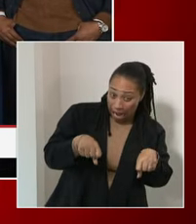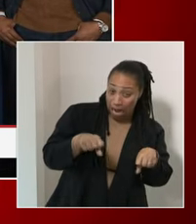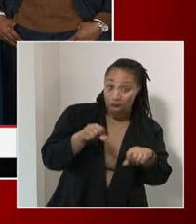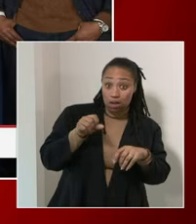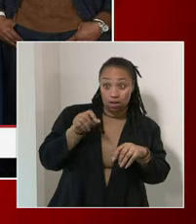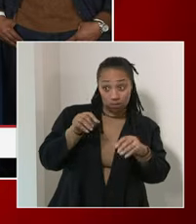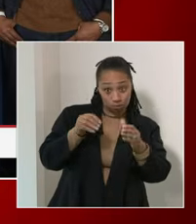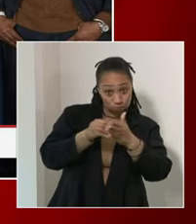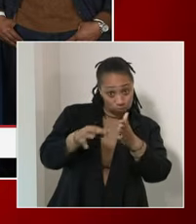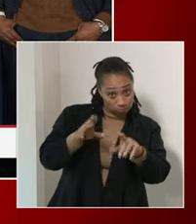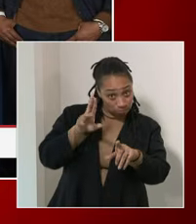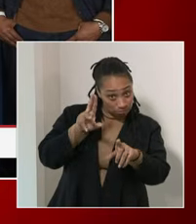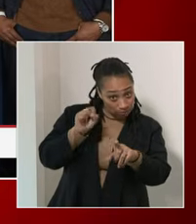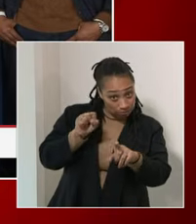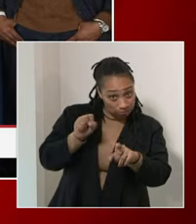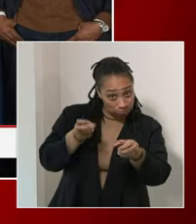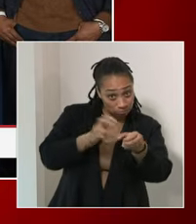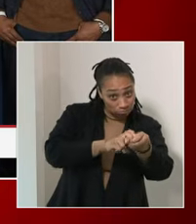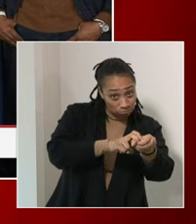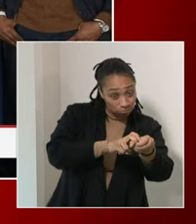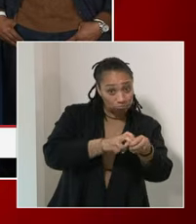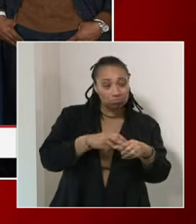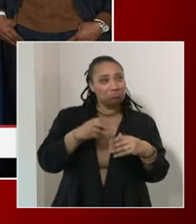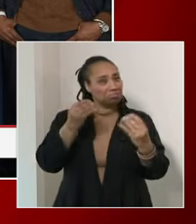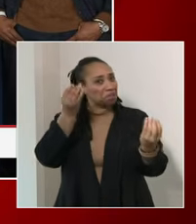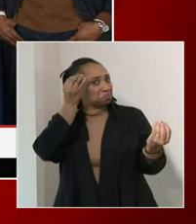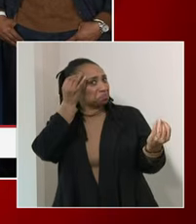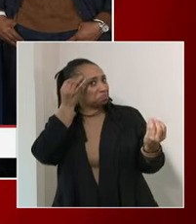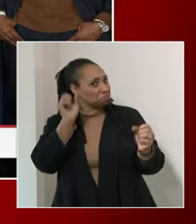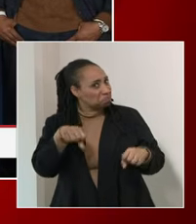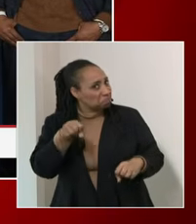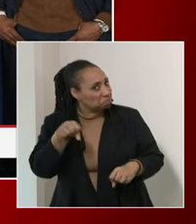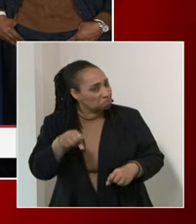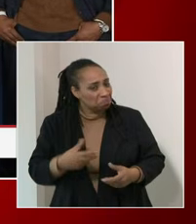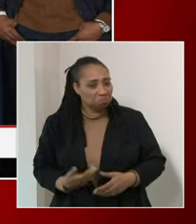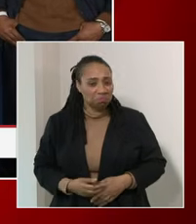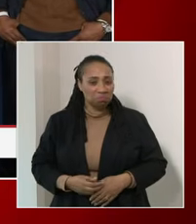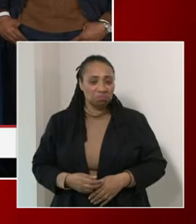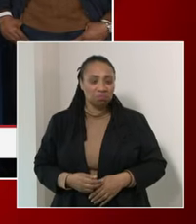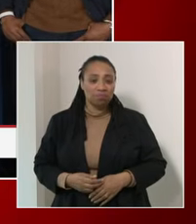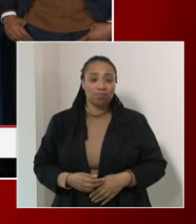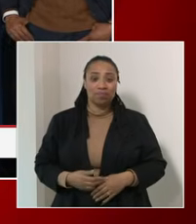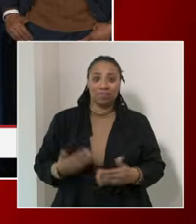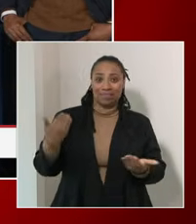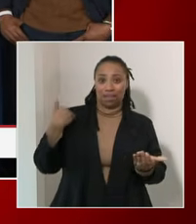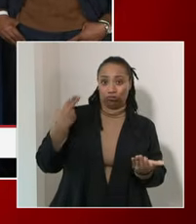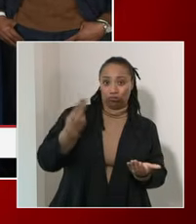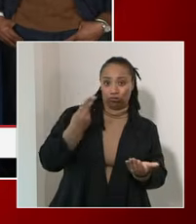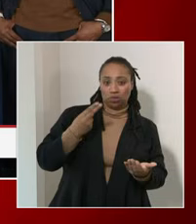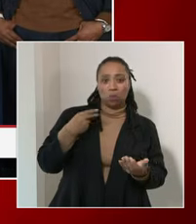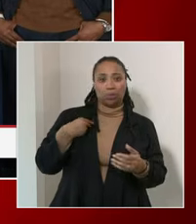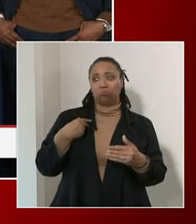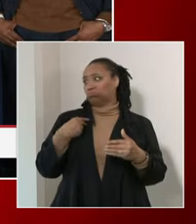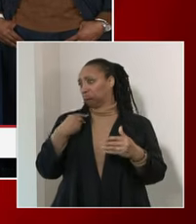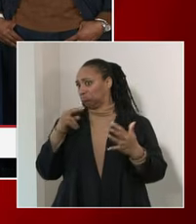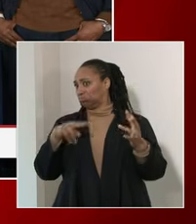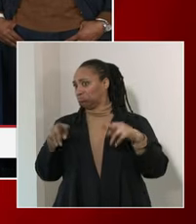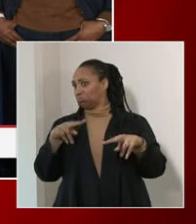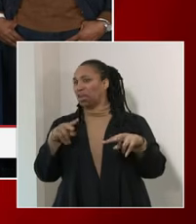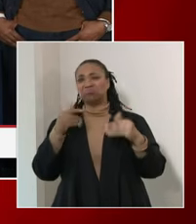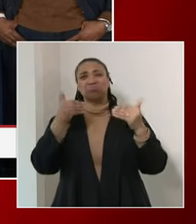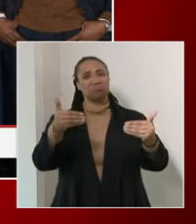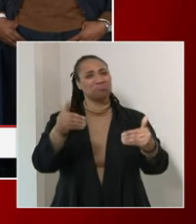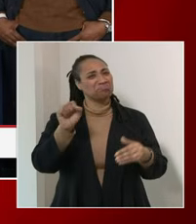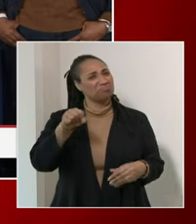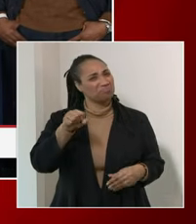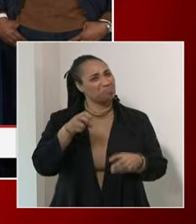was last Thursday, we were able to open schools because our kids that aren't in their neighborhood school could take the